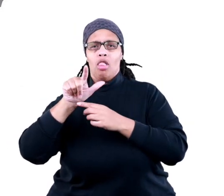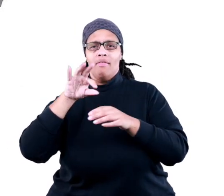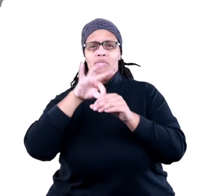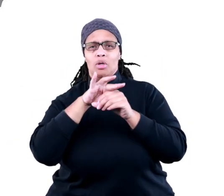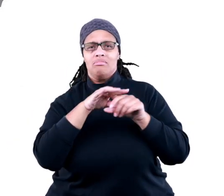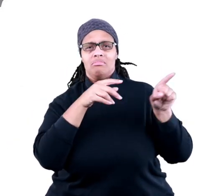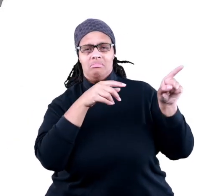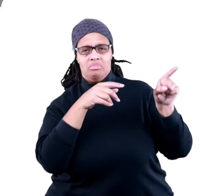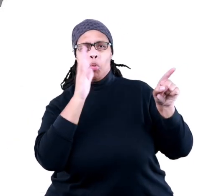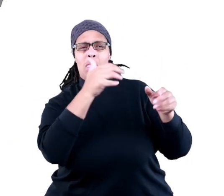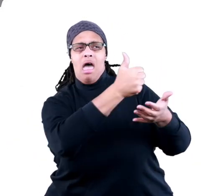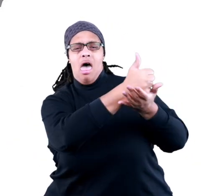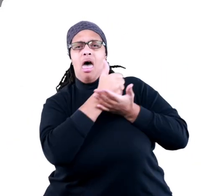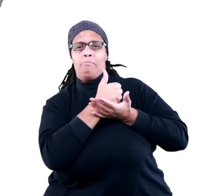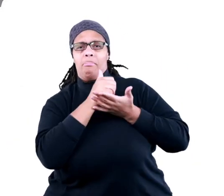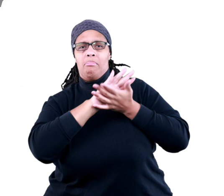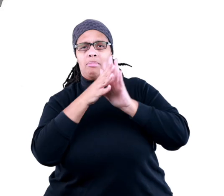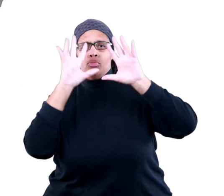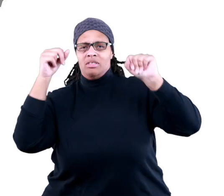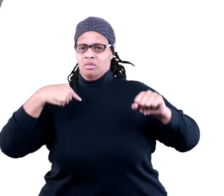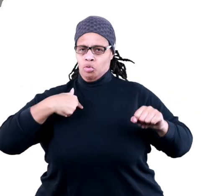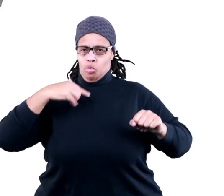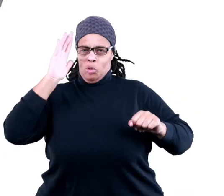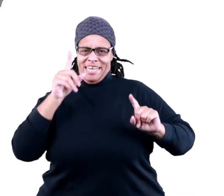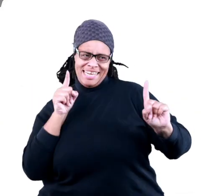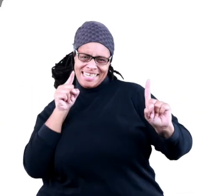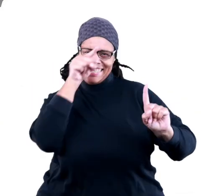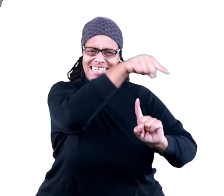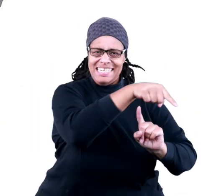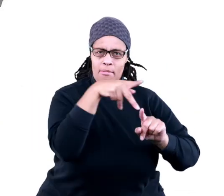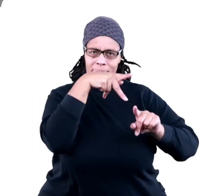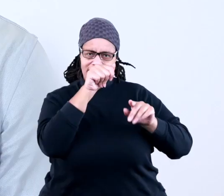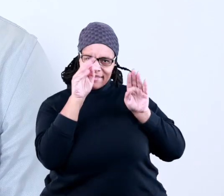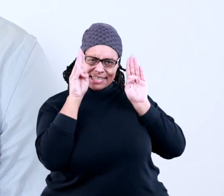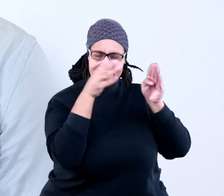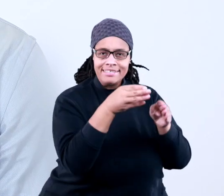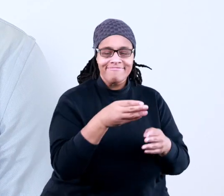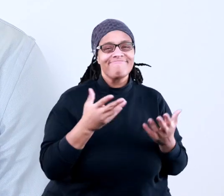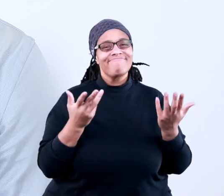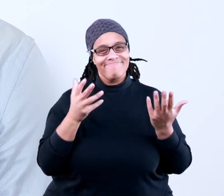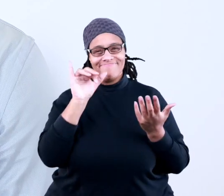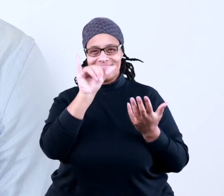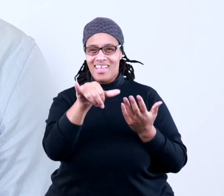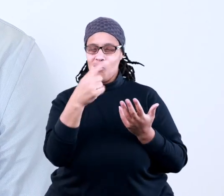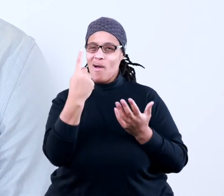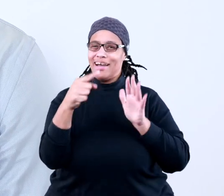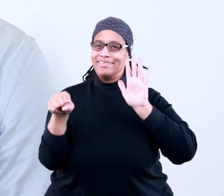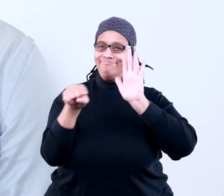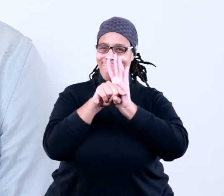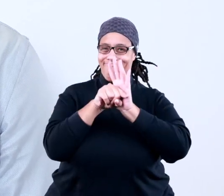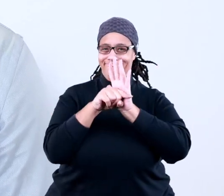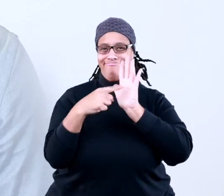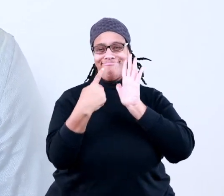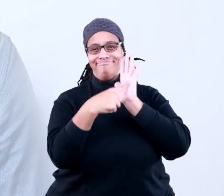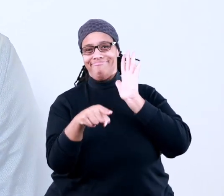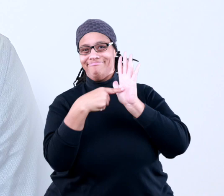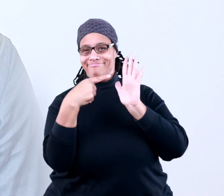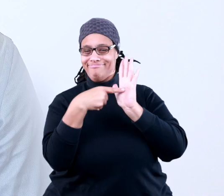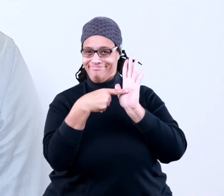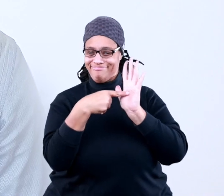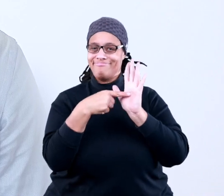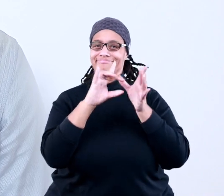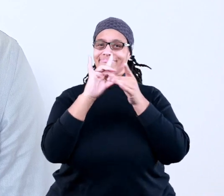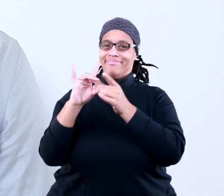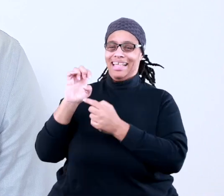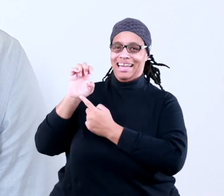help them become president, they'll spend more time there than other states. This focus on states is one of the